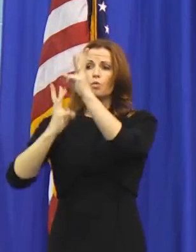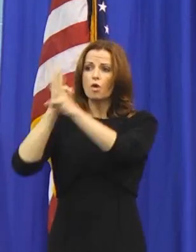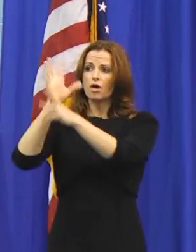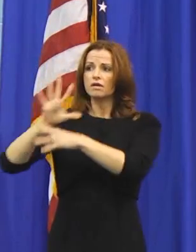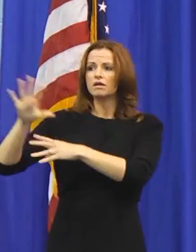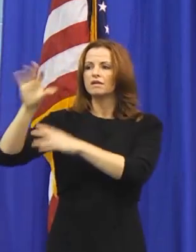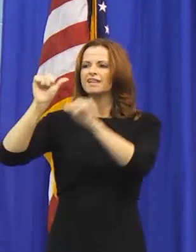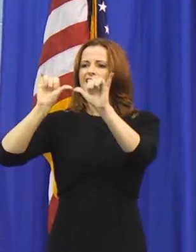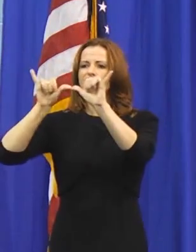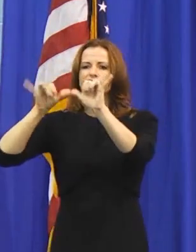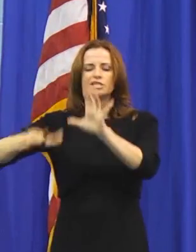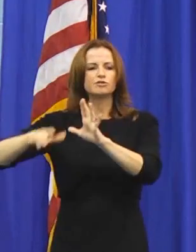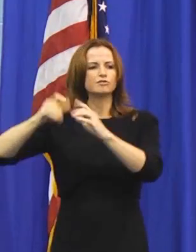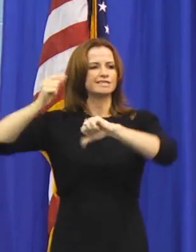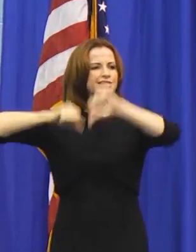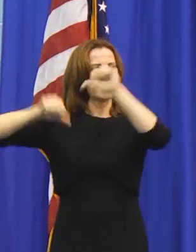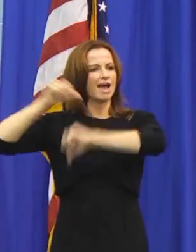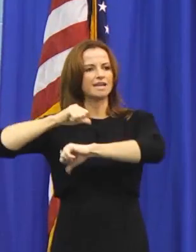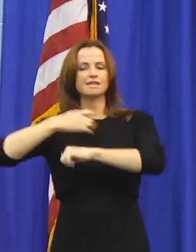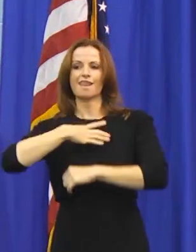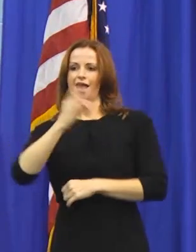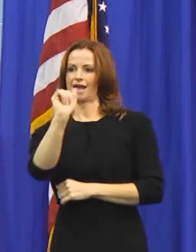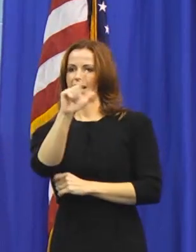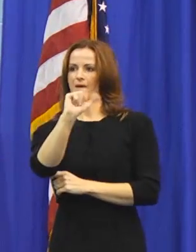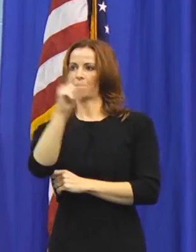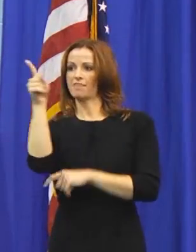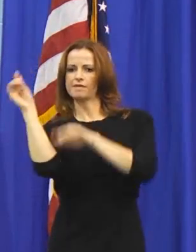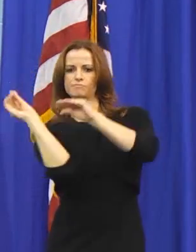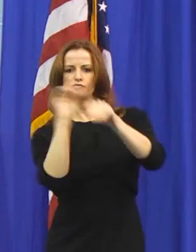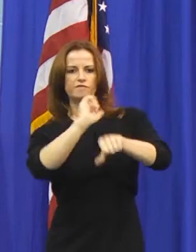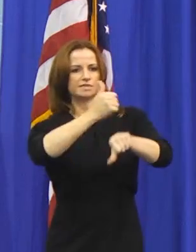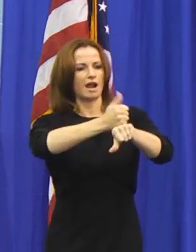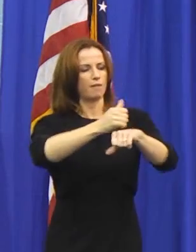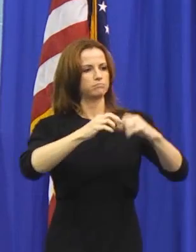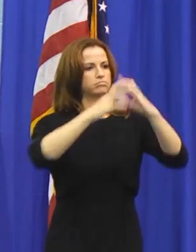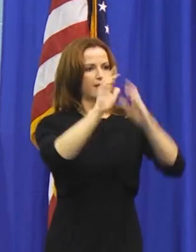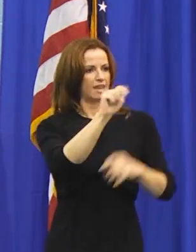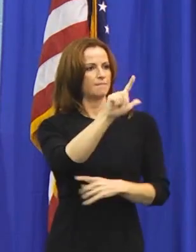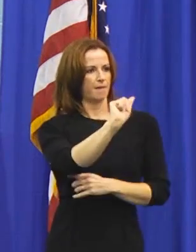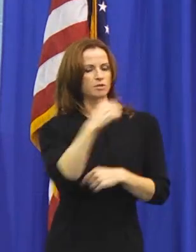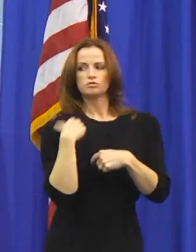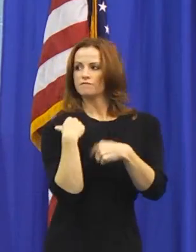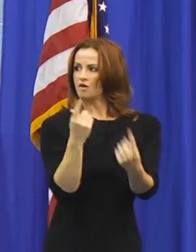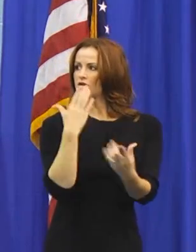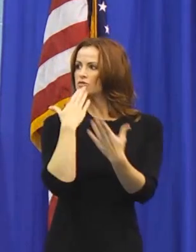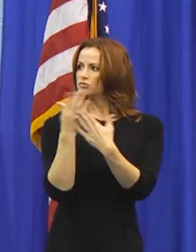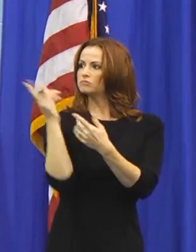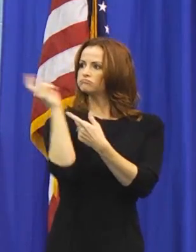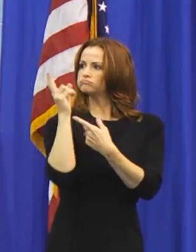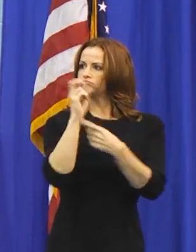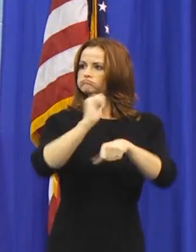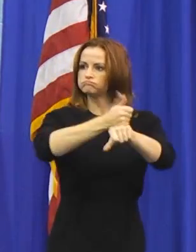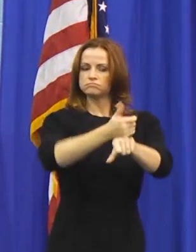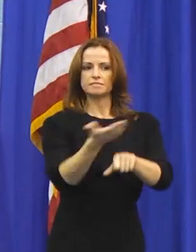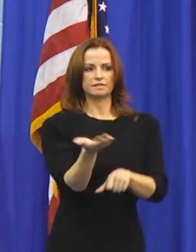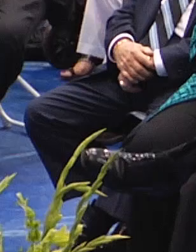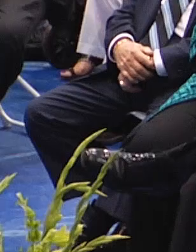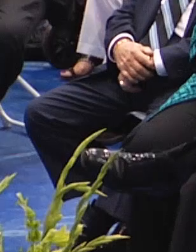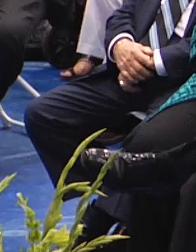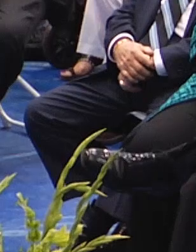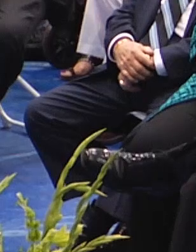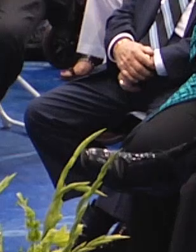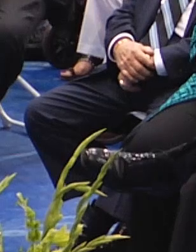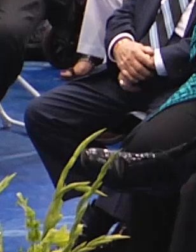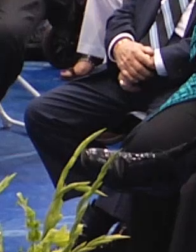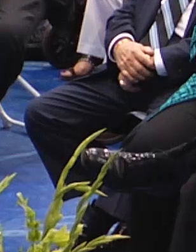to come to Alabama and set up home here and do business in Alabama. And one of the strongest things that we have in